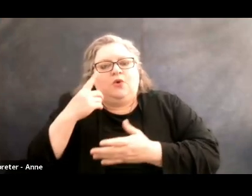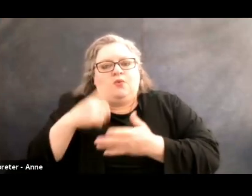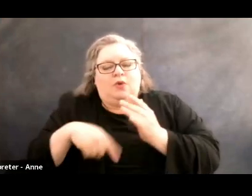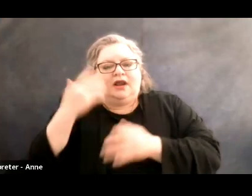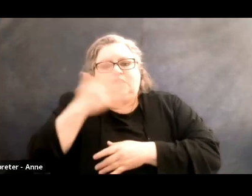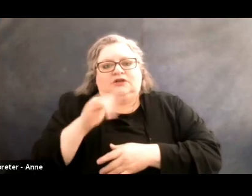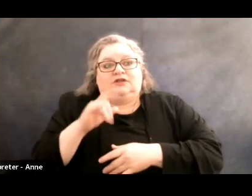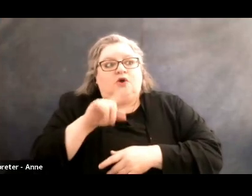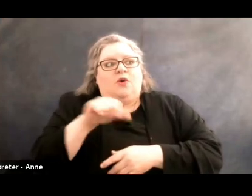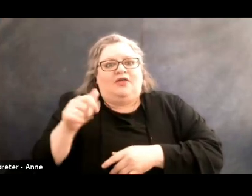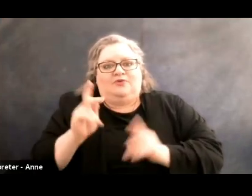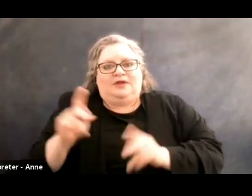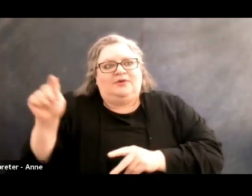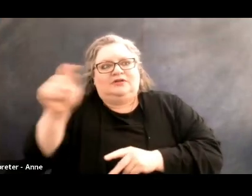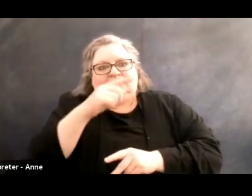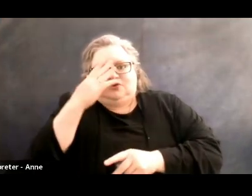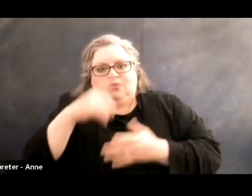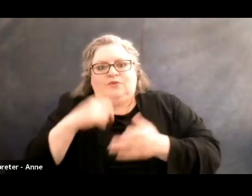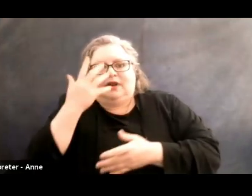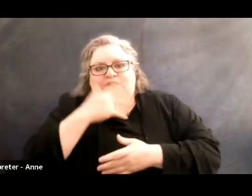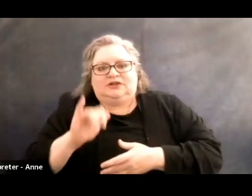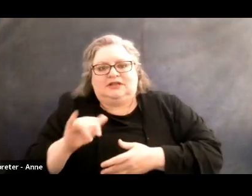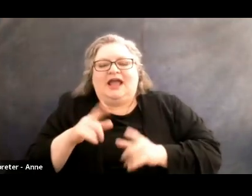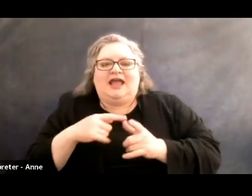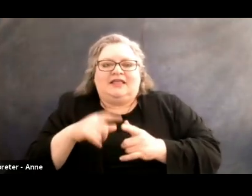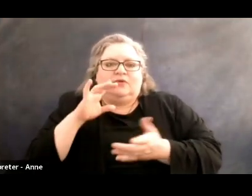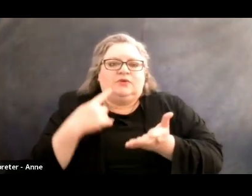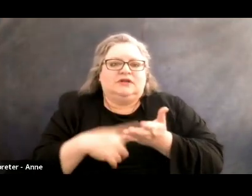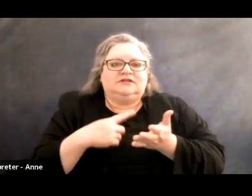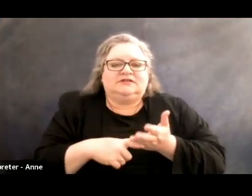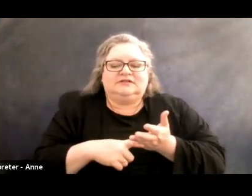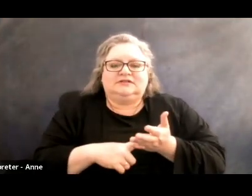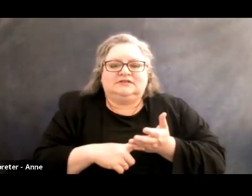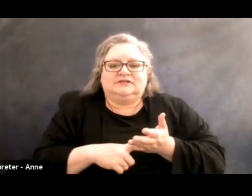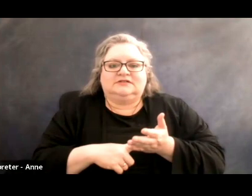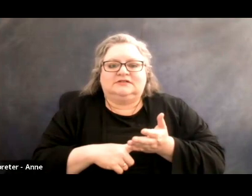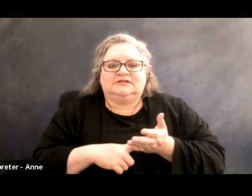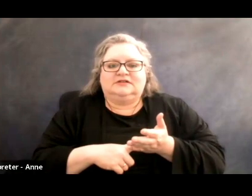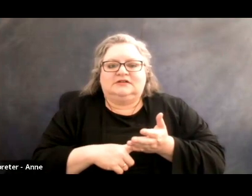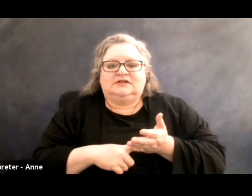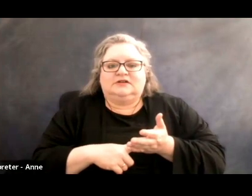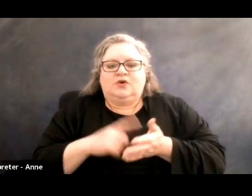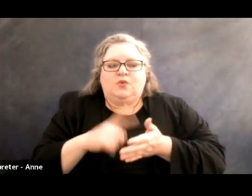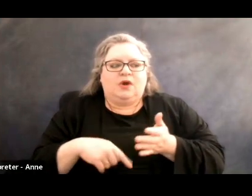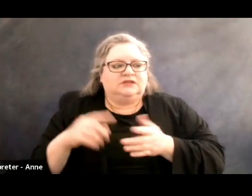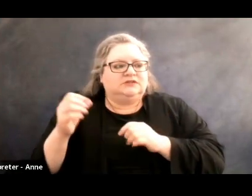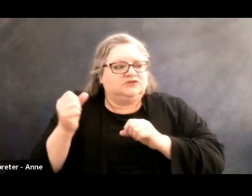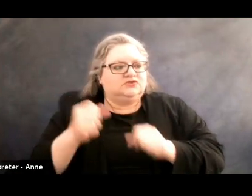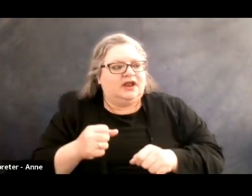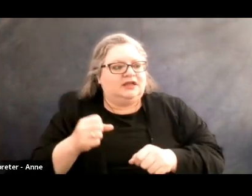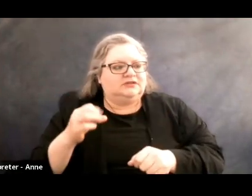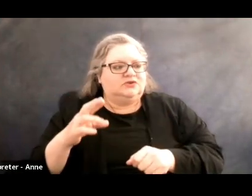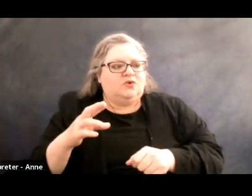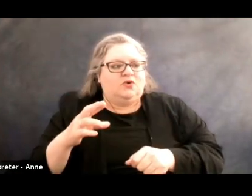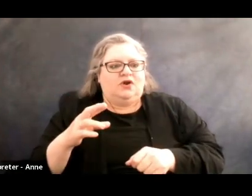people can know what it looks like. And then we're going to have a discussion around, what strengths, what strategies,